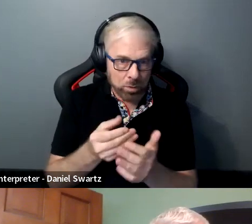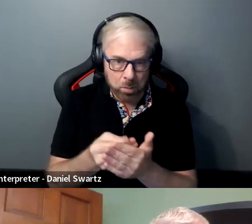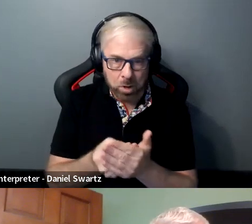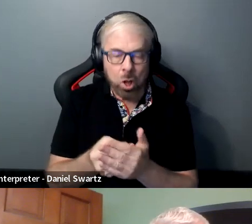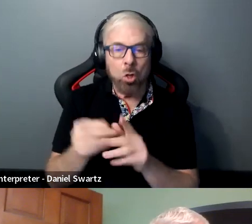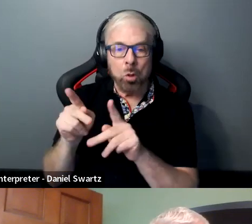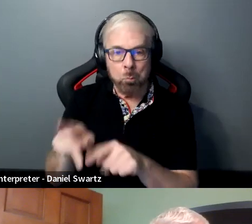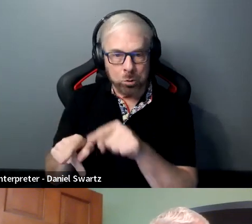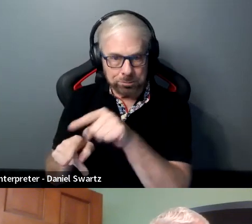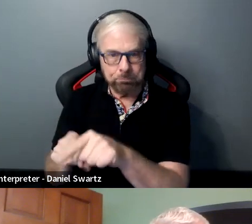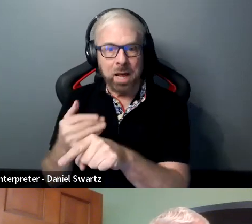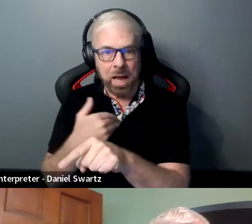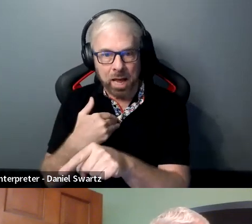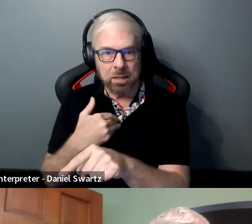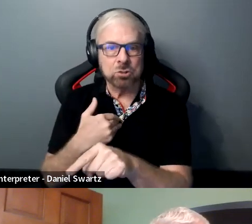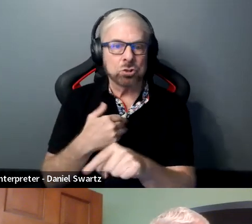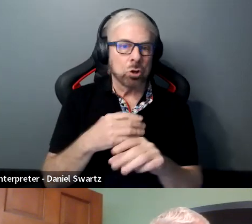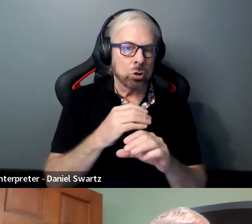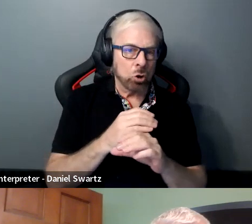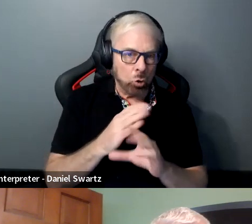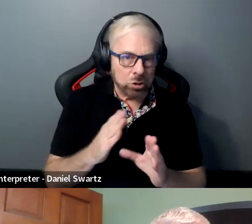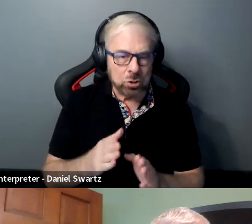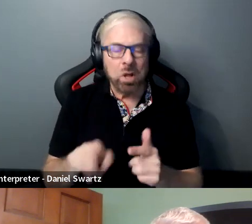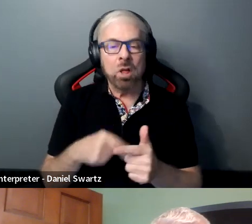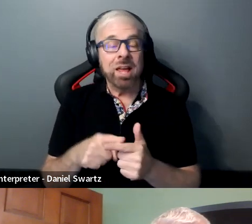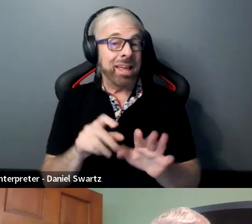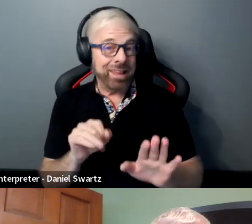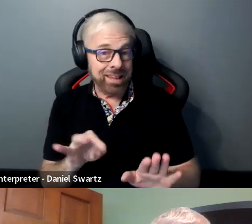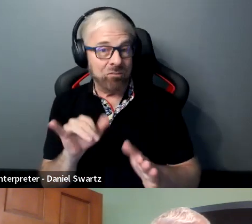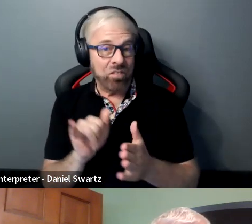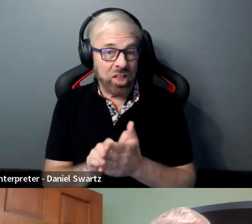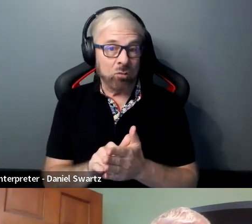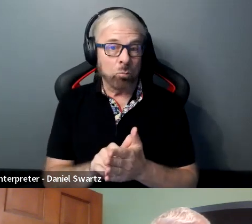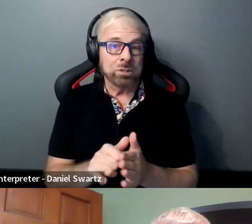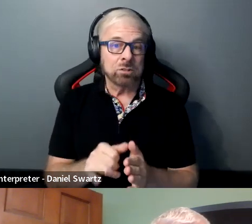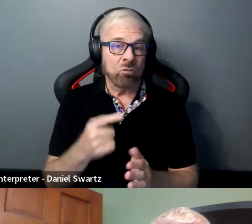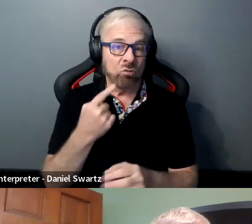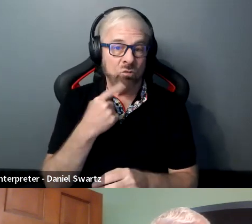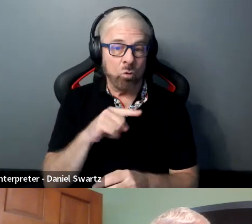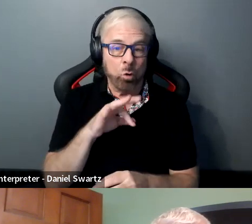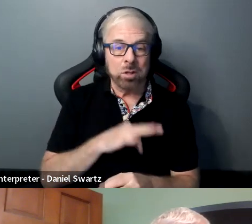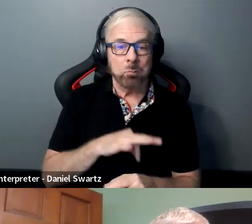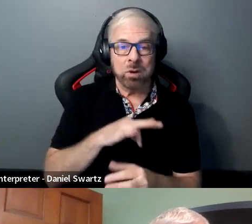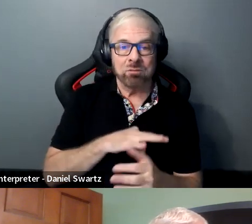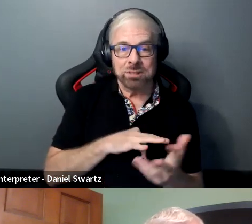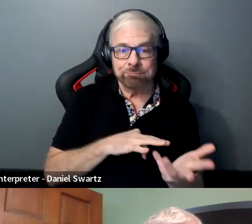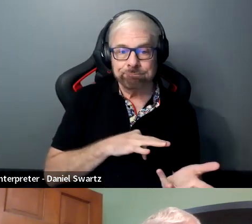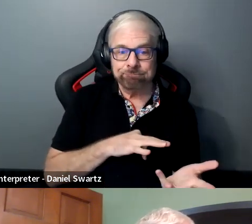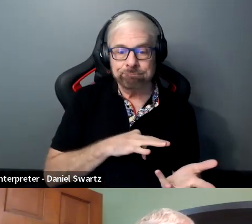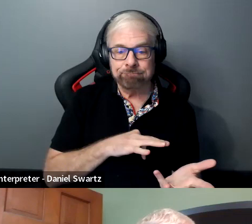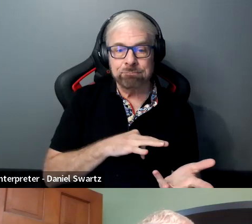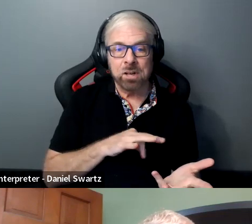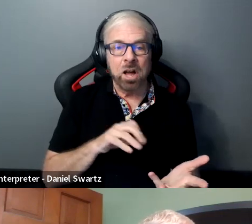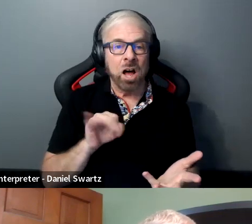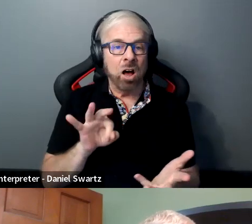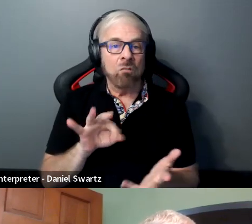under conservatorship, and whether it was for the benefit of the